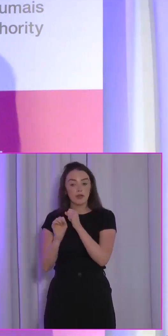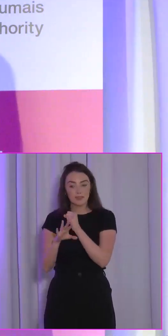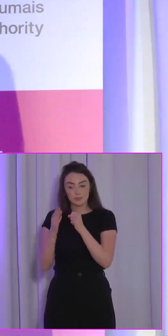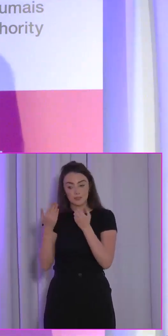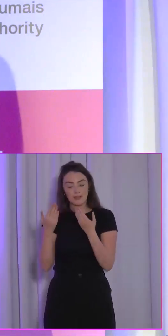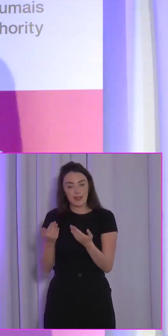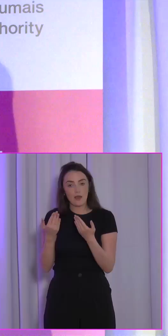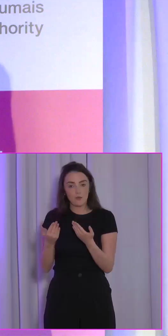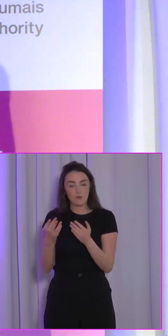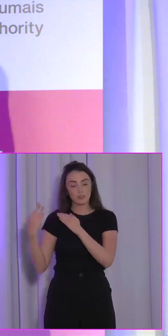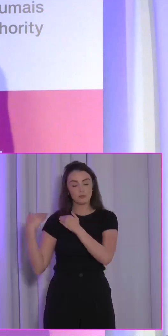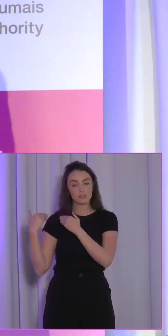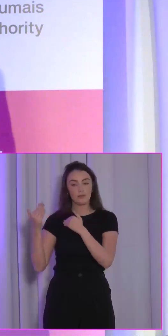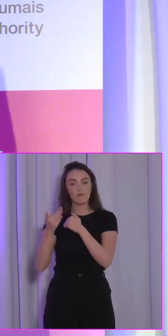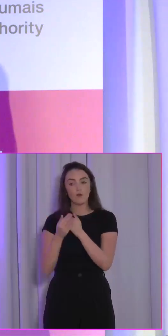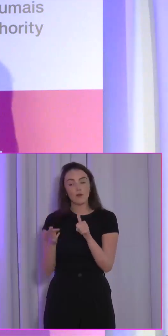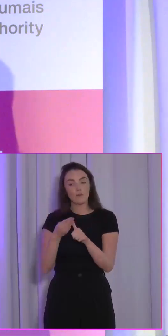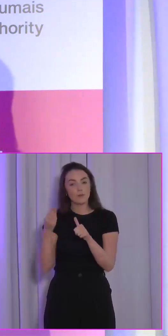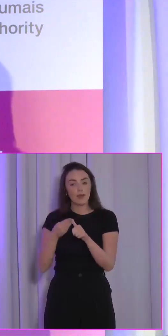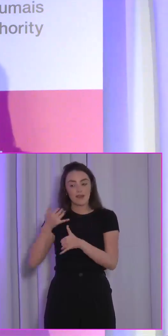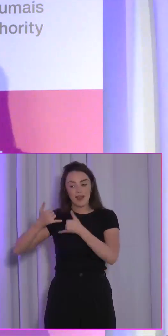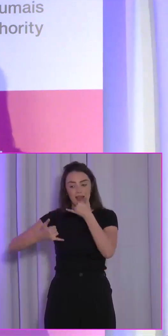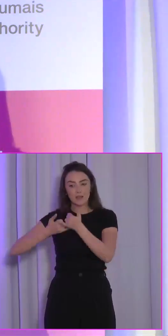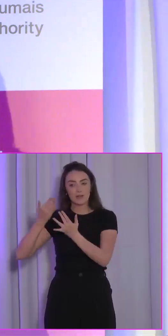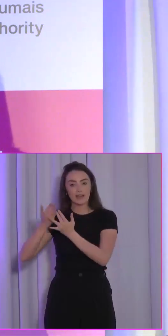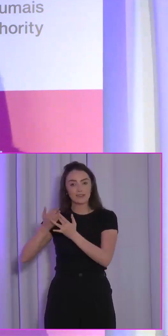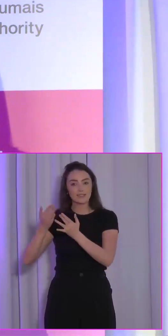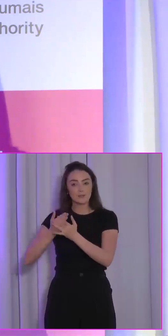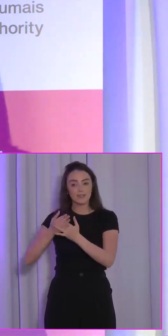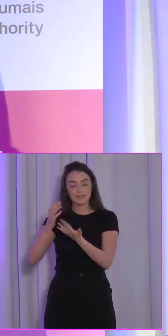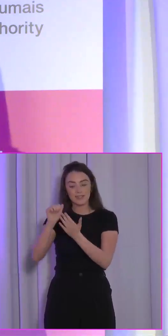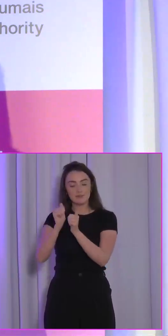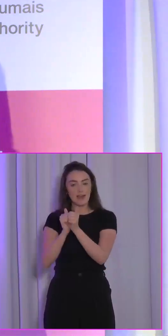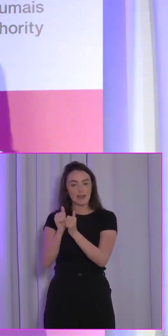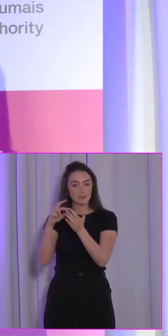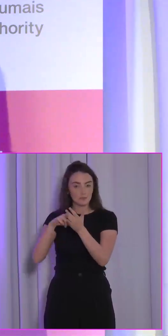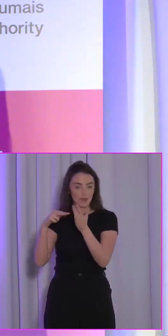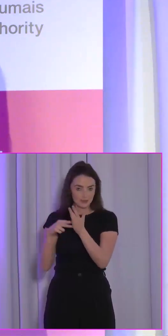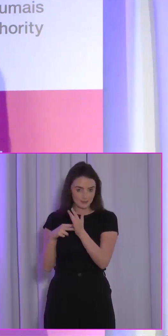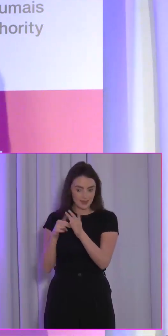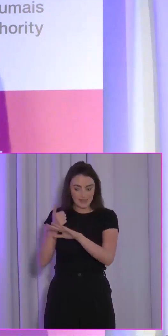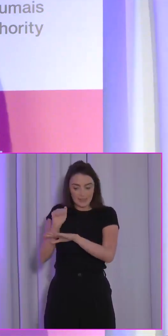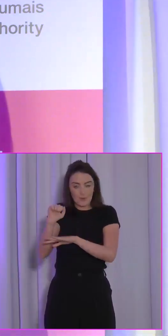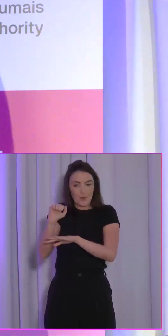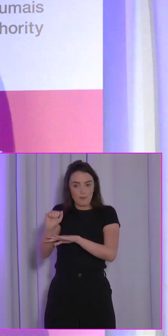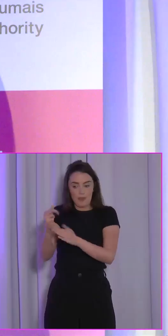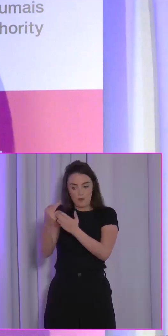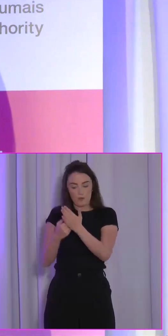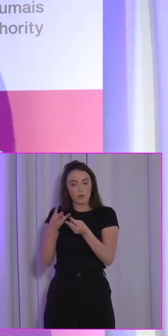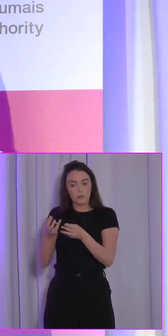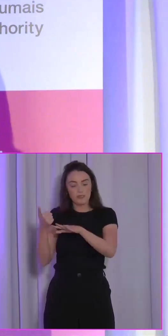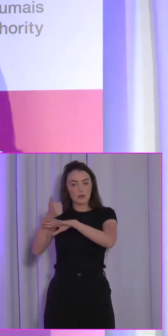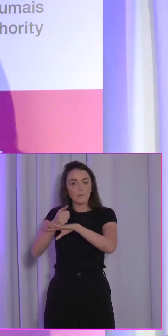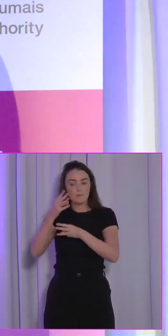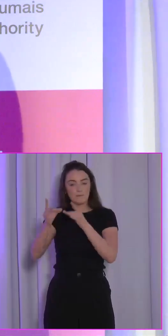to be responsible for preparing annual accessibility action plans that set out the measures they're going to put in place to ensure